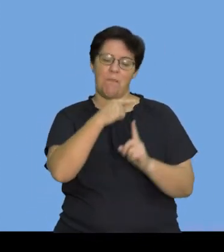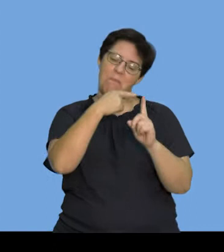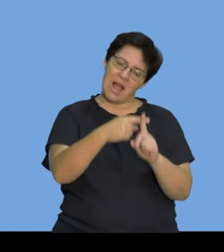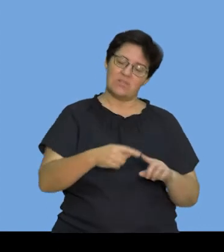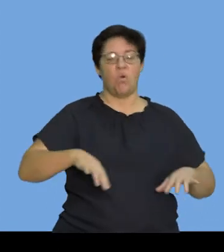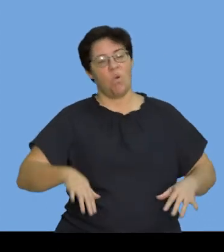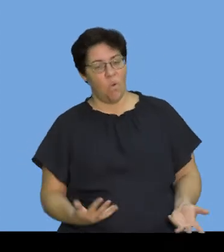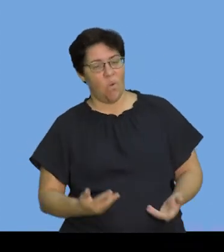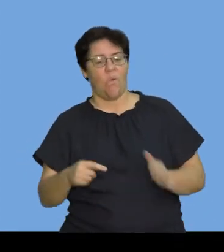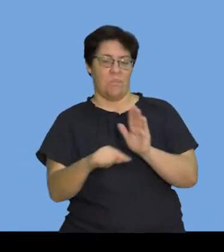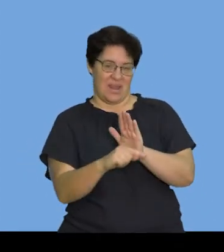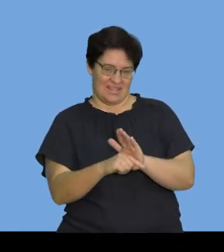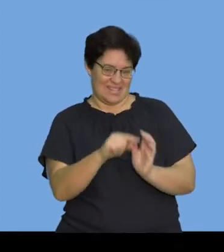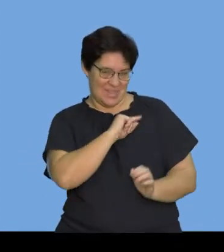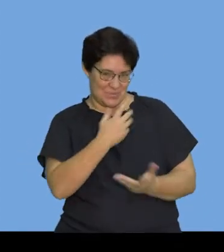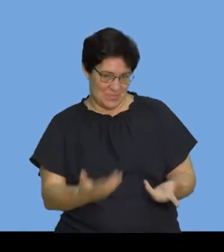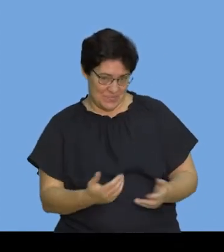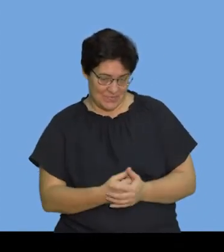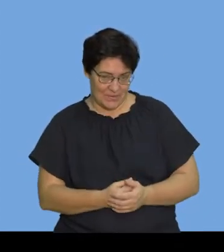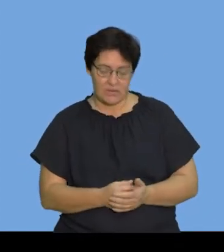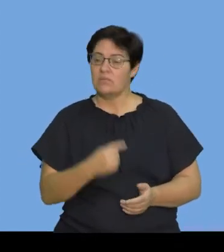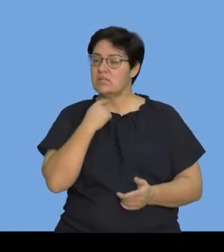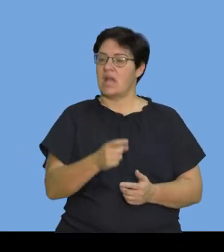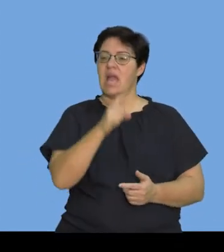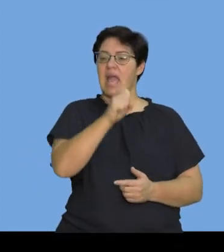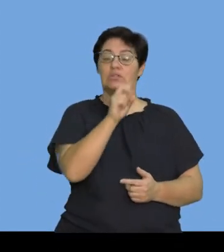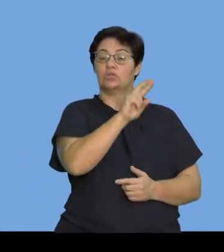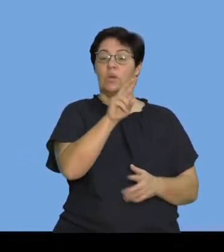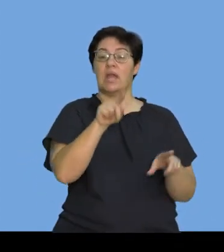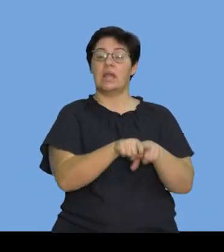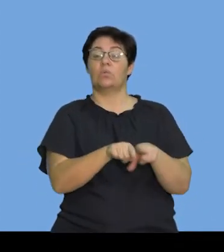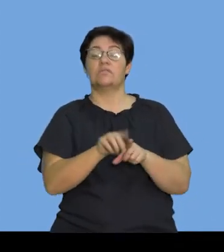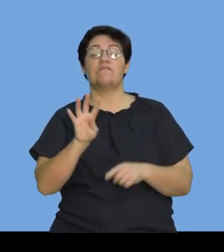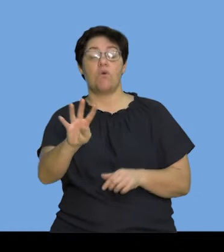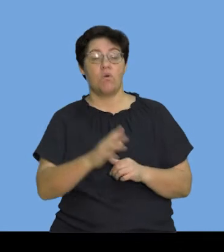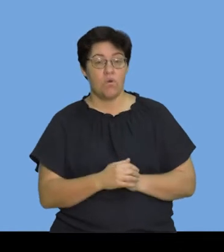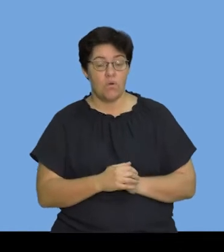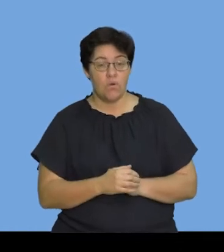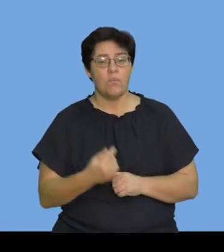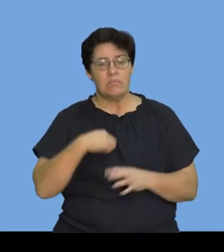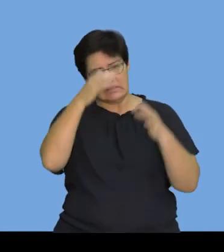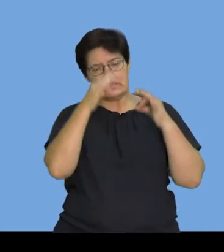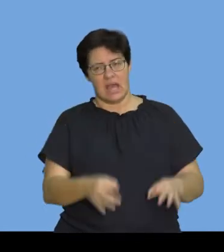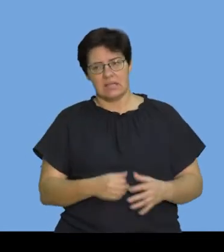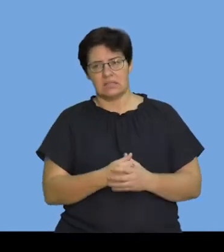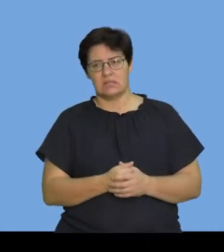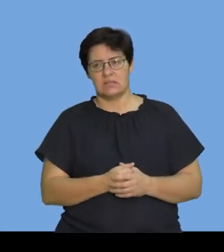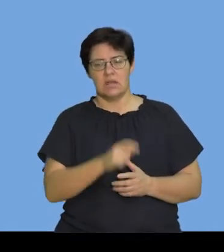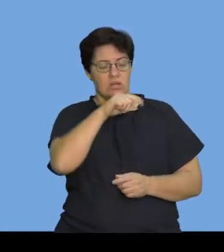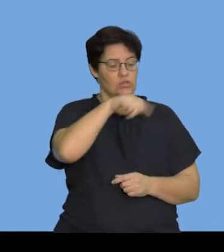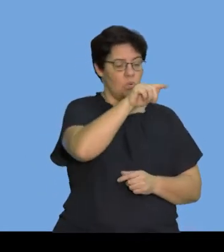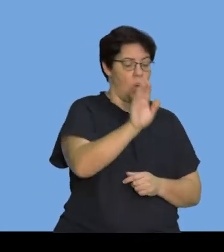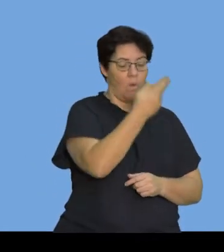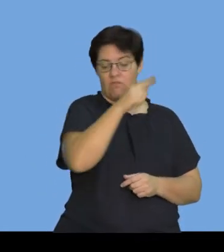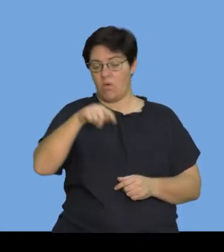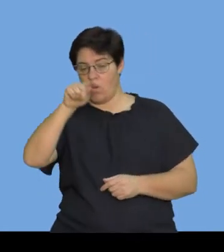or minus. So if I just say x squared equal to 4 and I decided to take out a square root on both